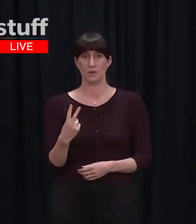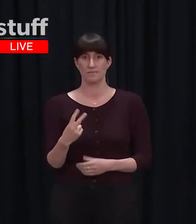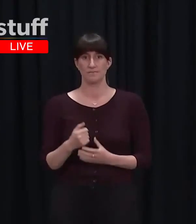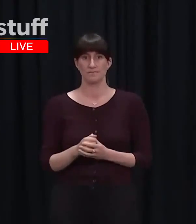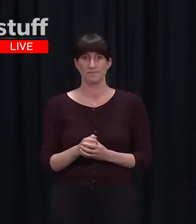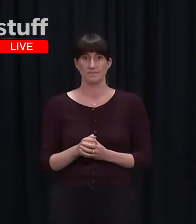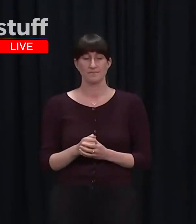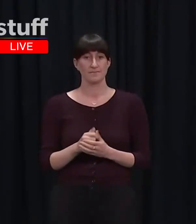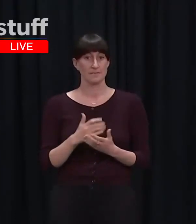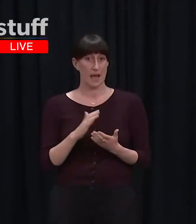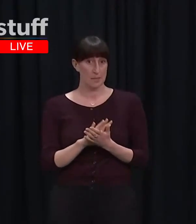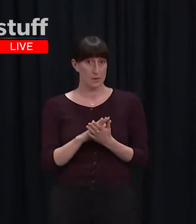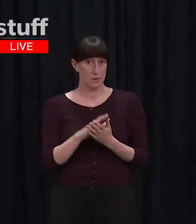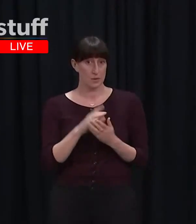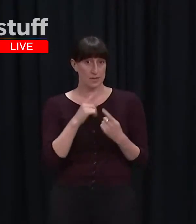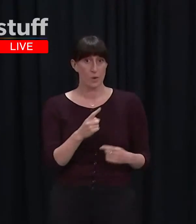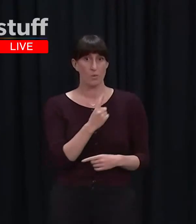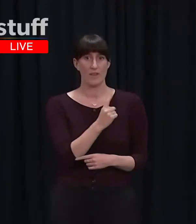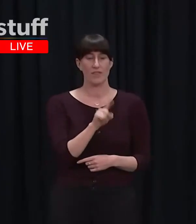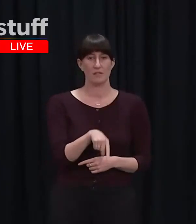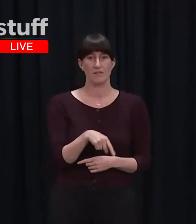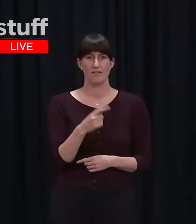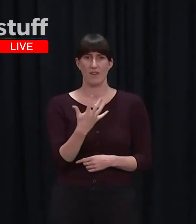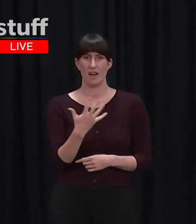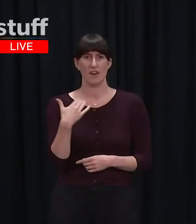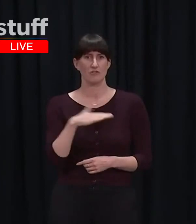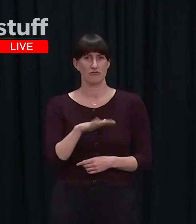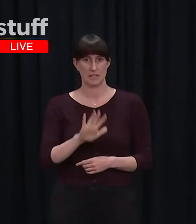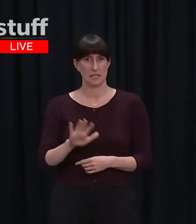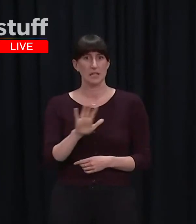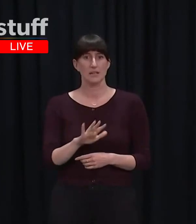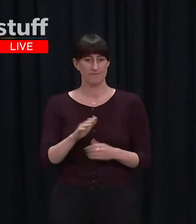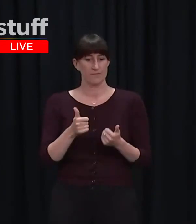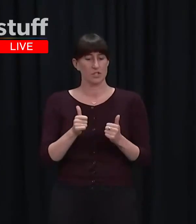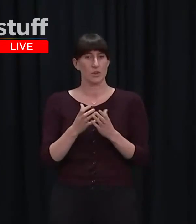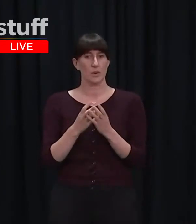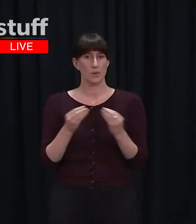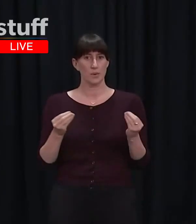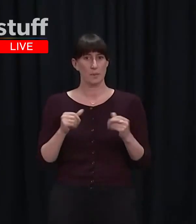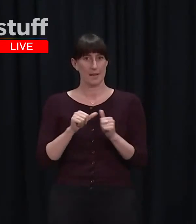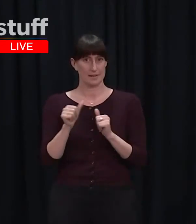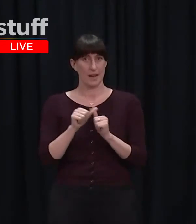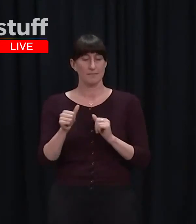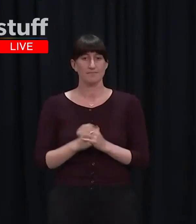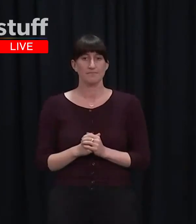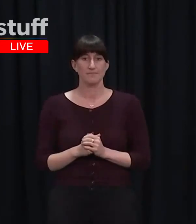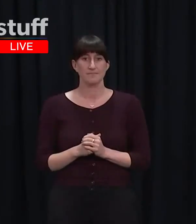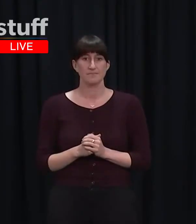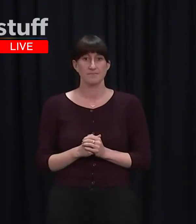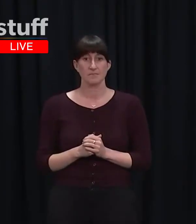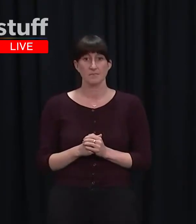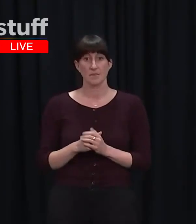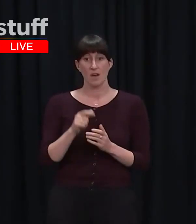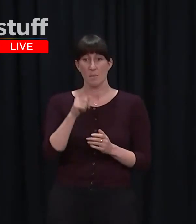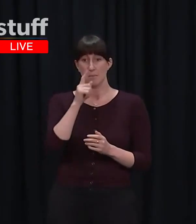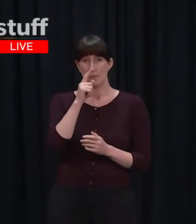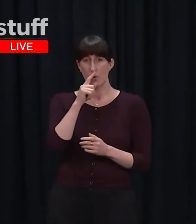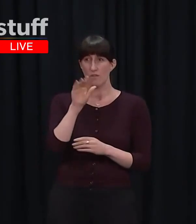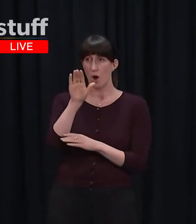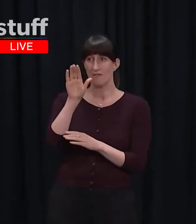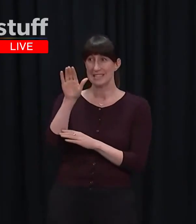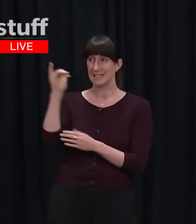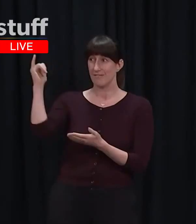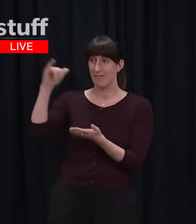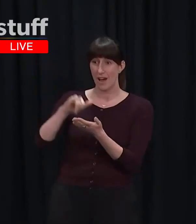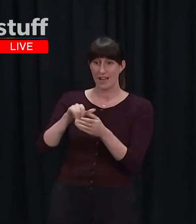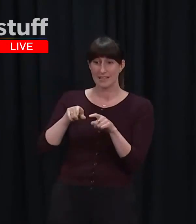pleasingly 1,550 of those have now recovered. There is one new acute case and 3 historical cases to